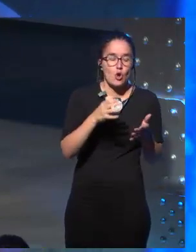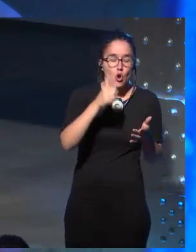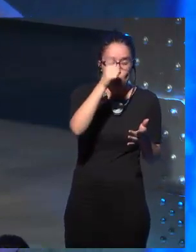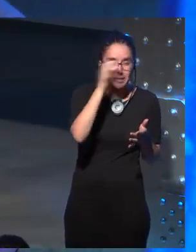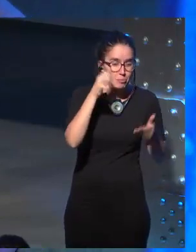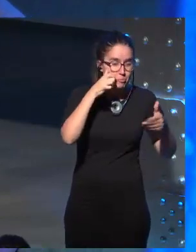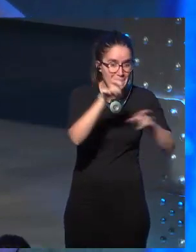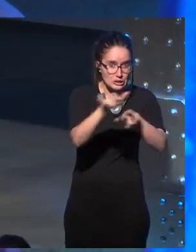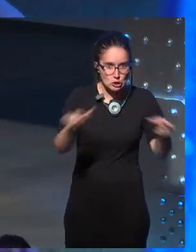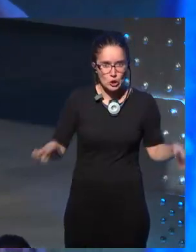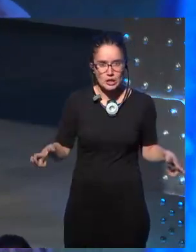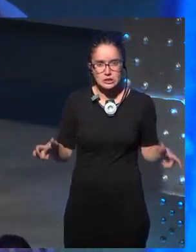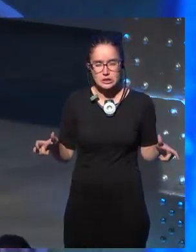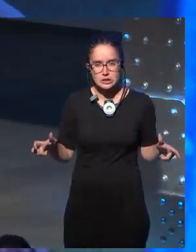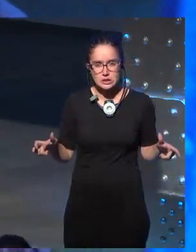humans and